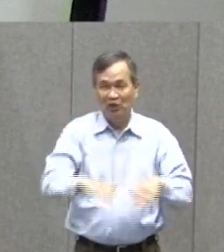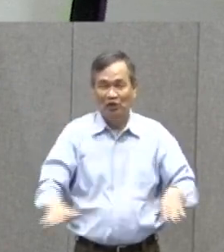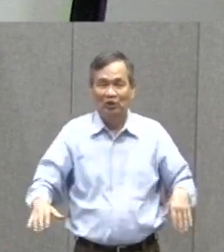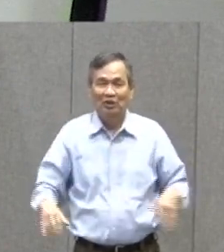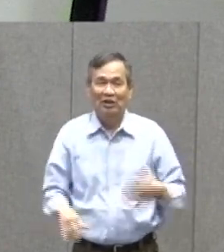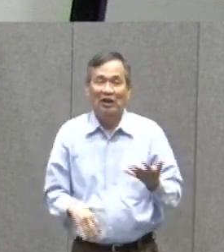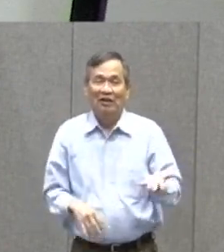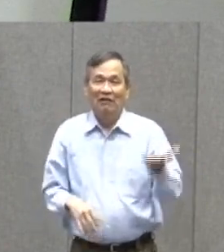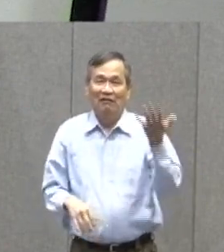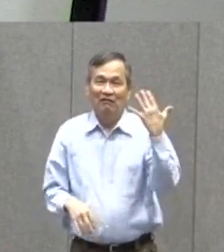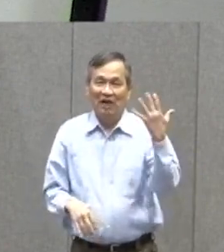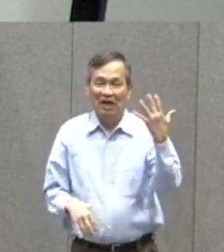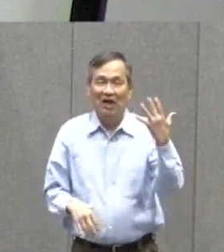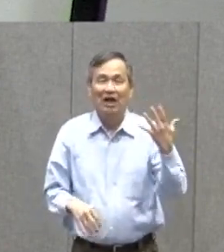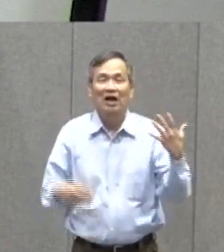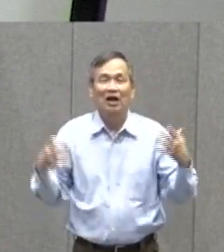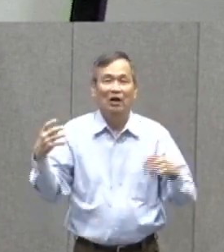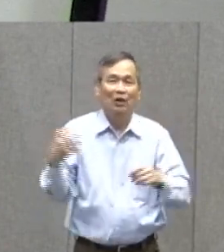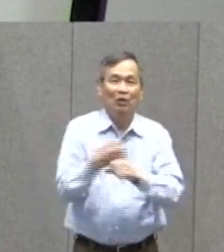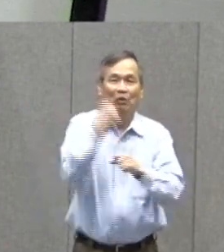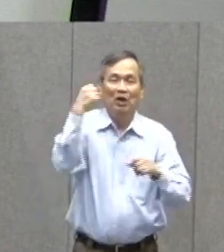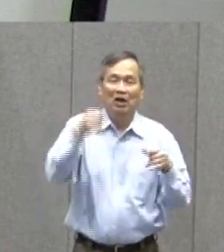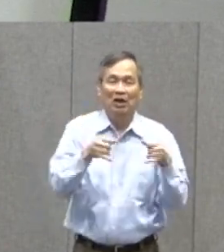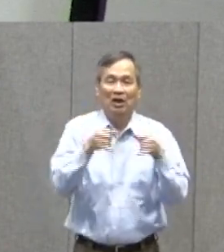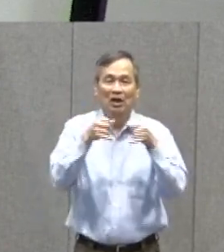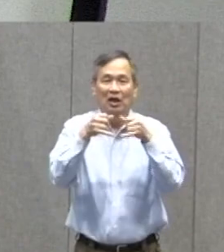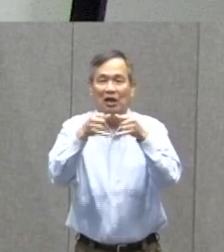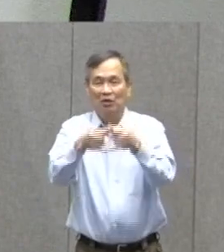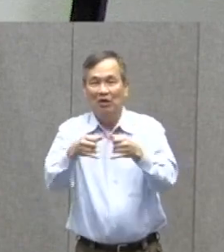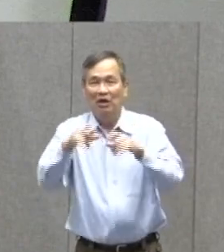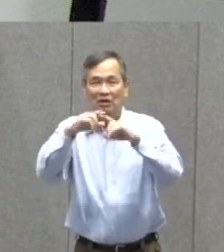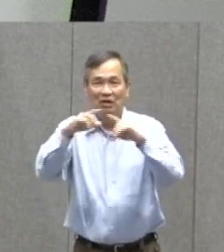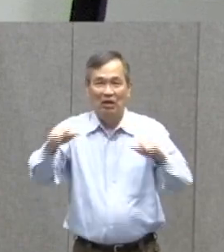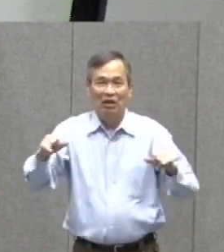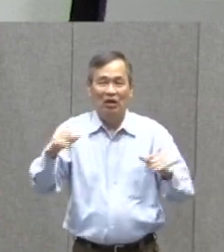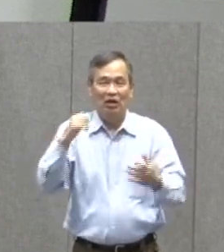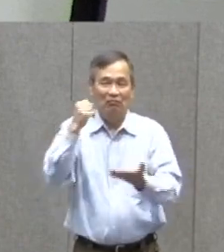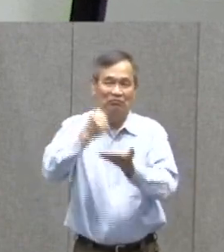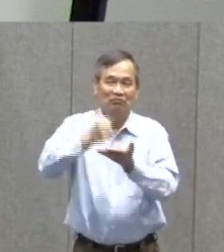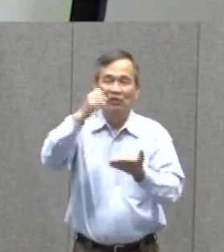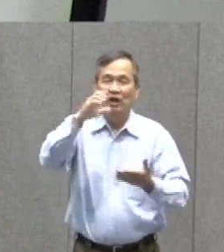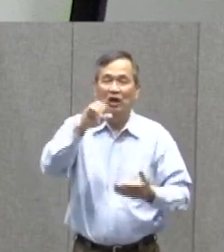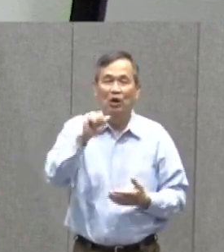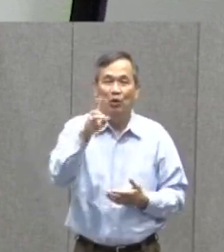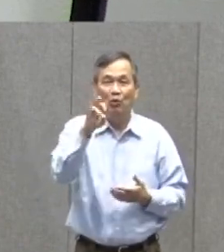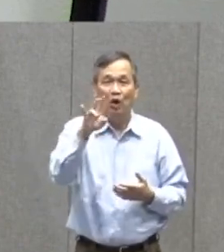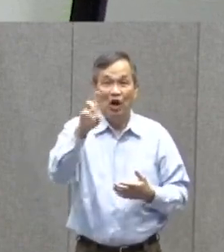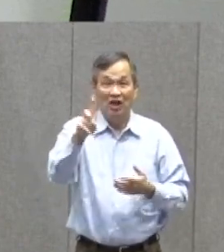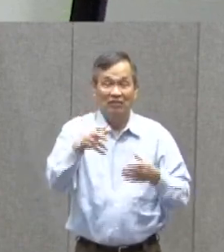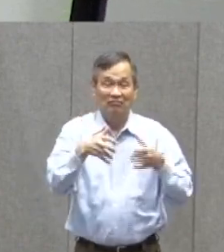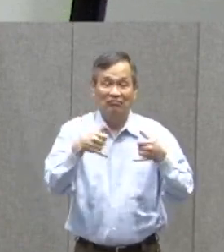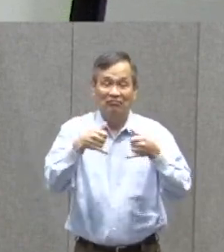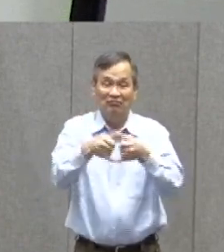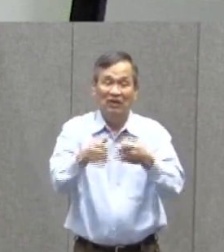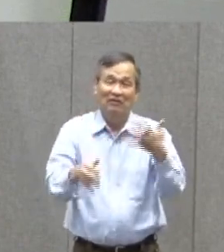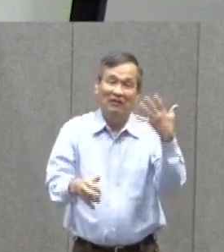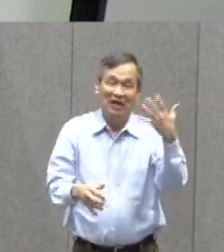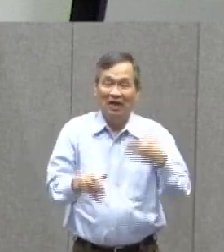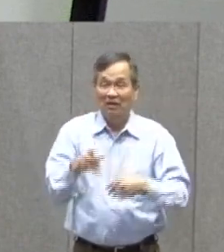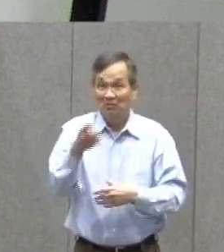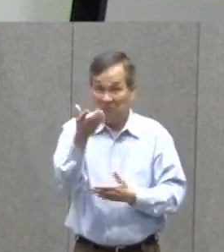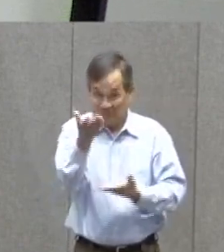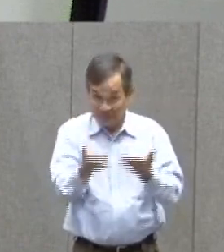5 that won the prestigious the Pura Pulpre Award. So some of these books you might have read